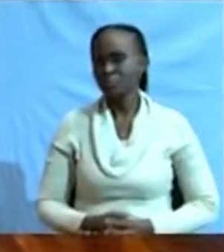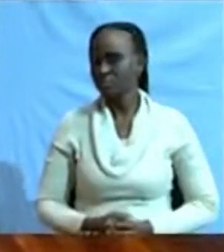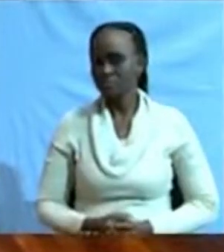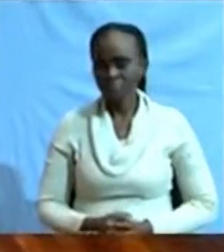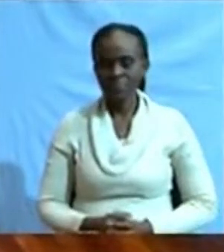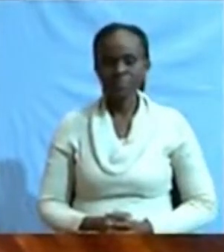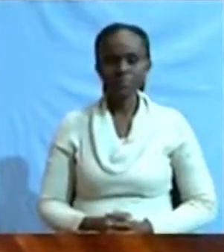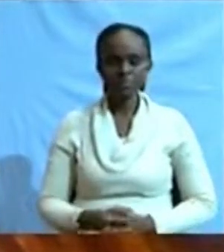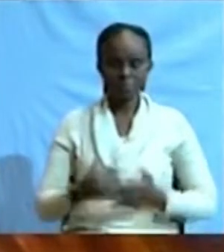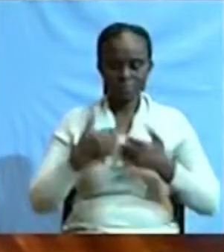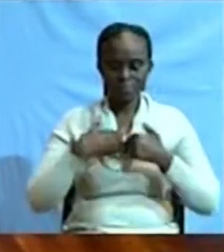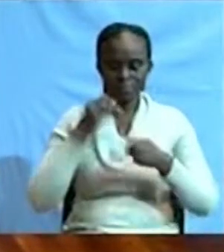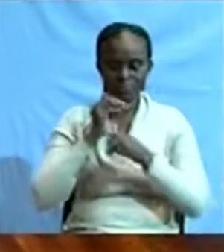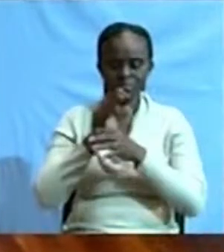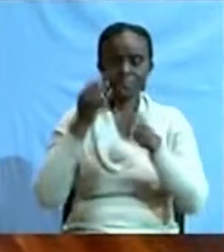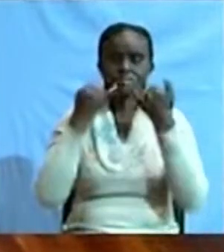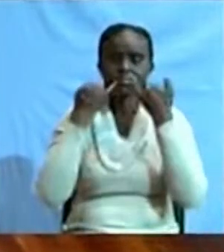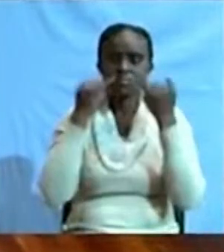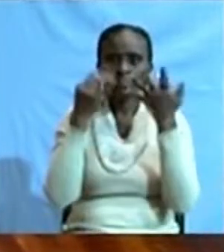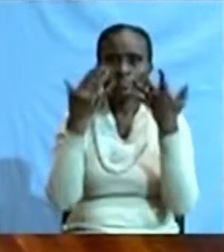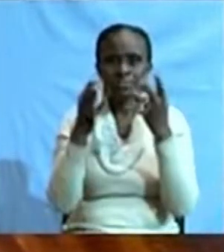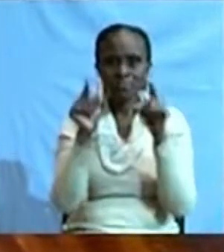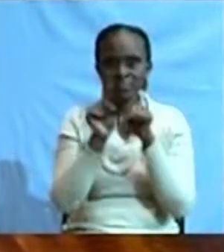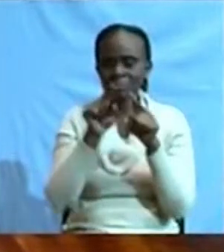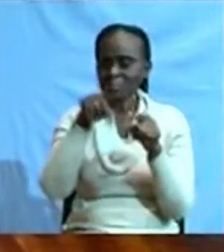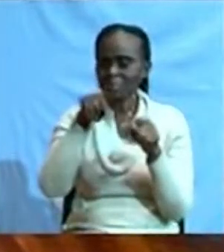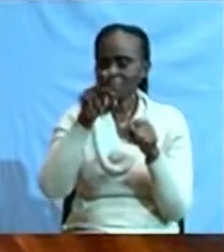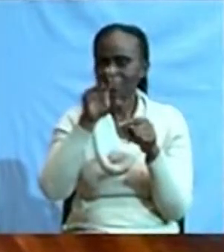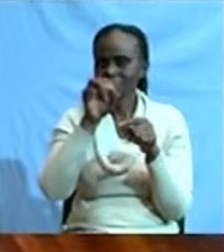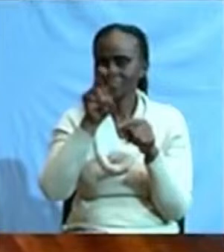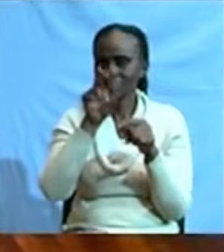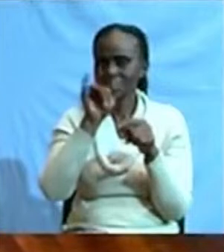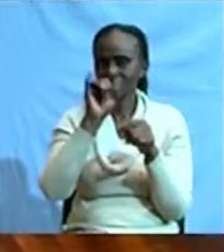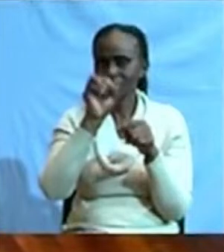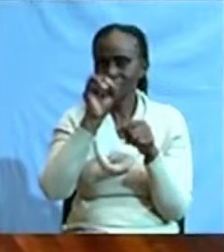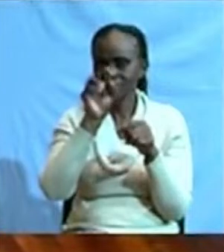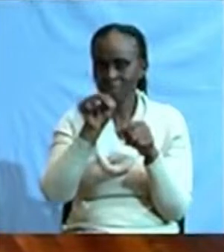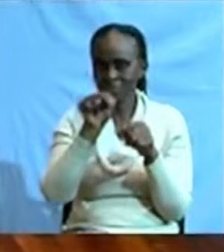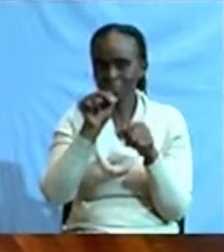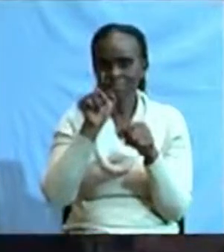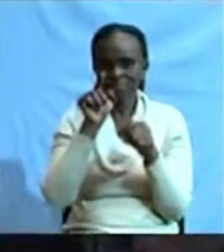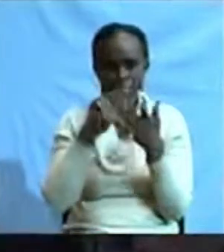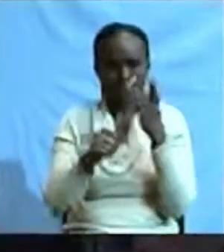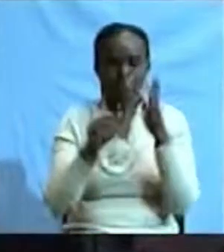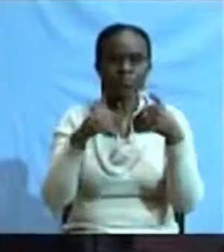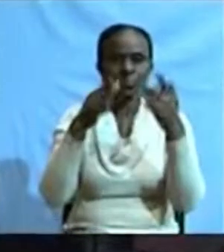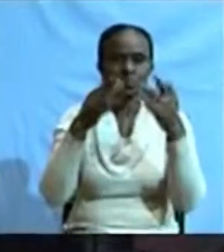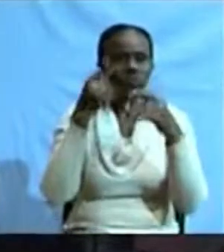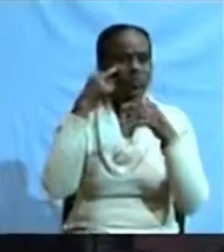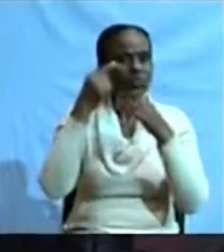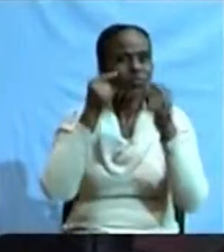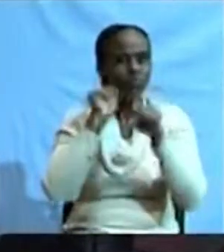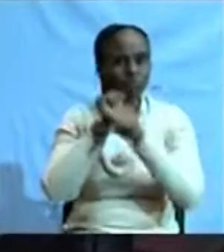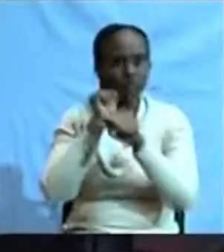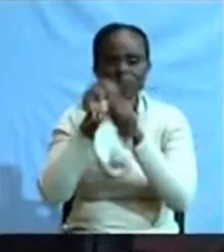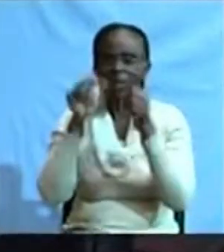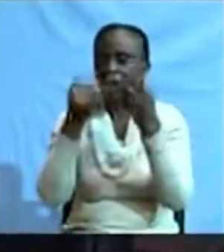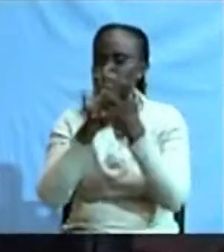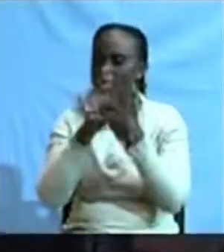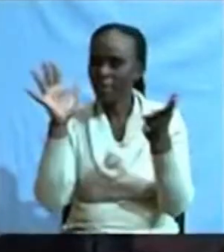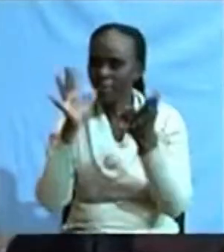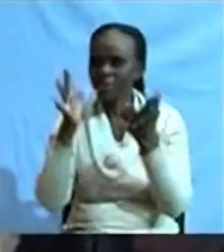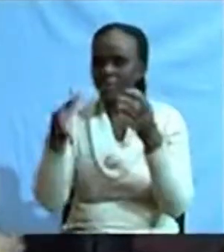He has stated the Rating Act and the provision that he provides for engagement. How much engagement is